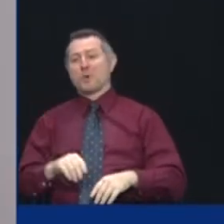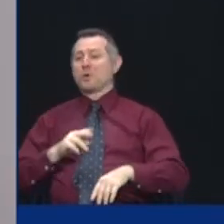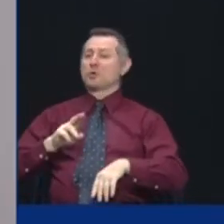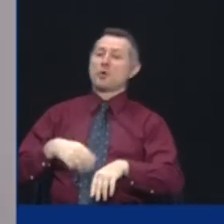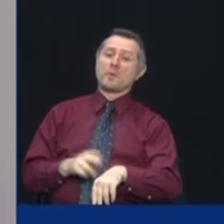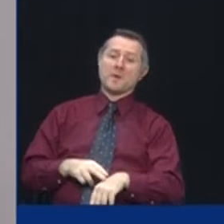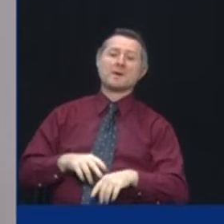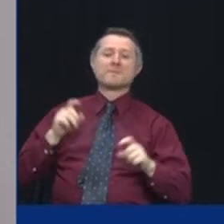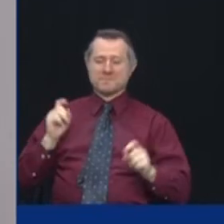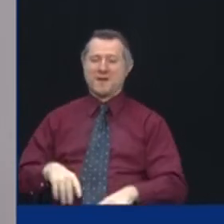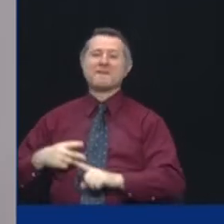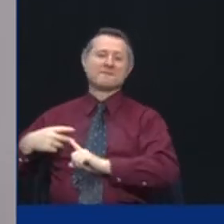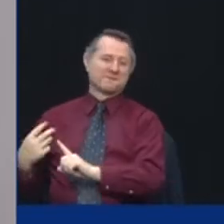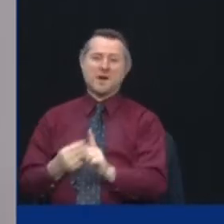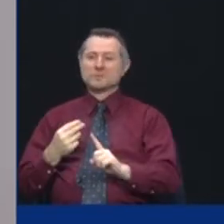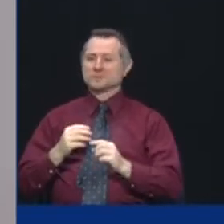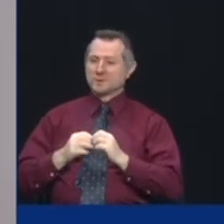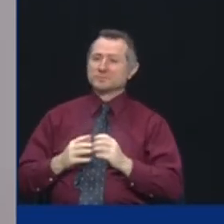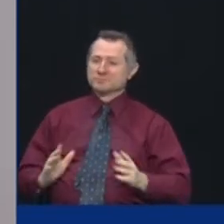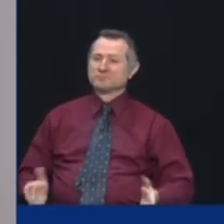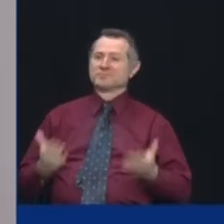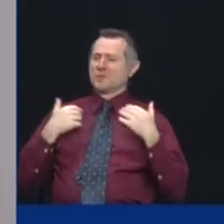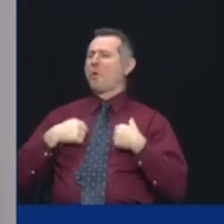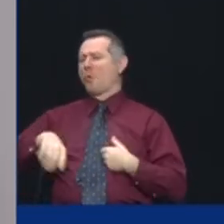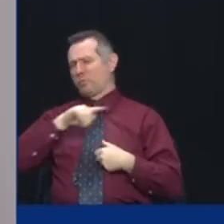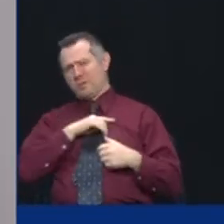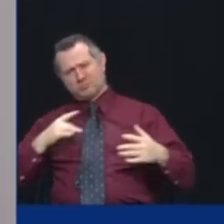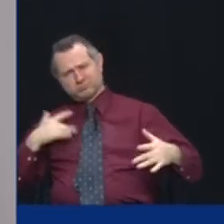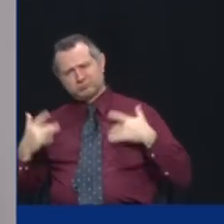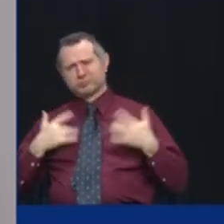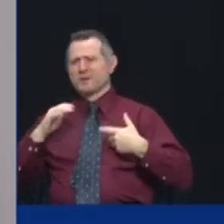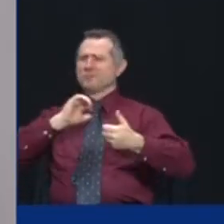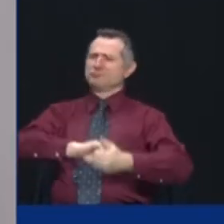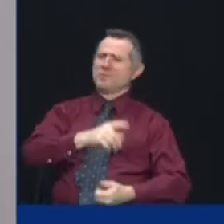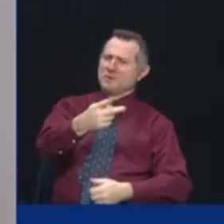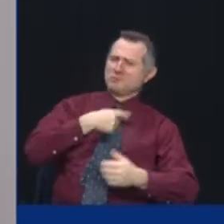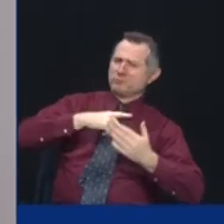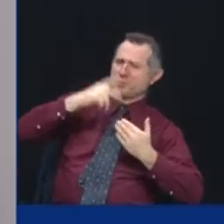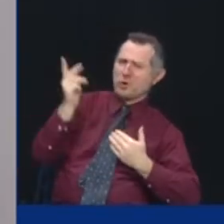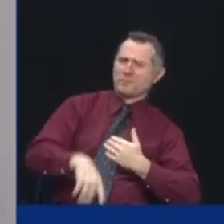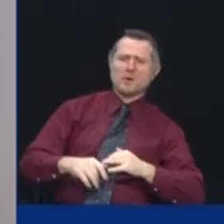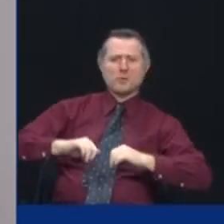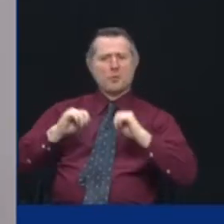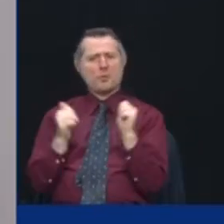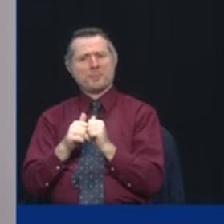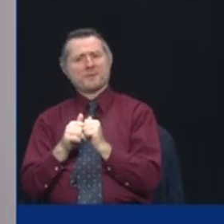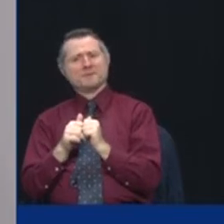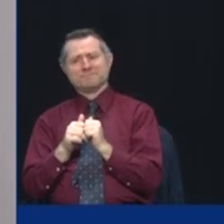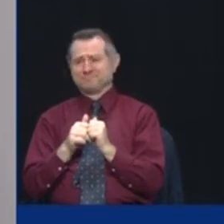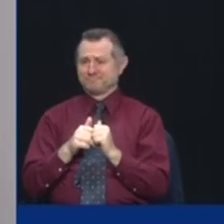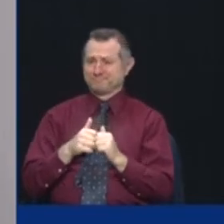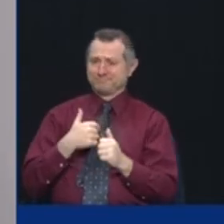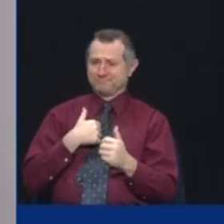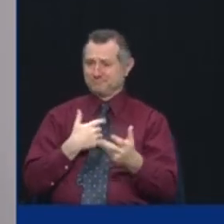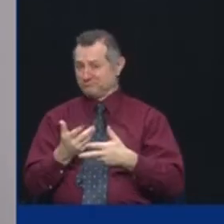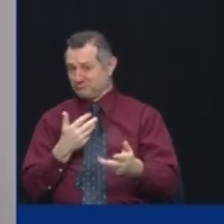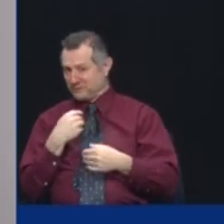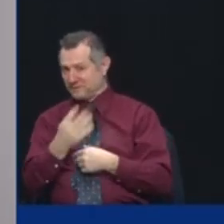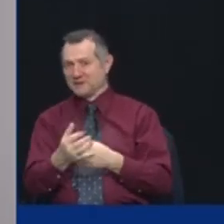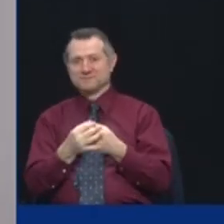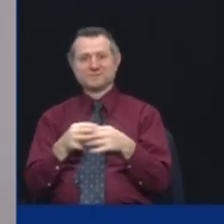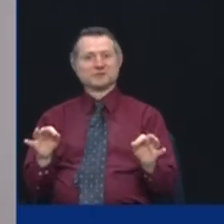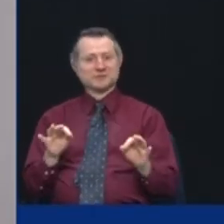are excited to take that program, combine it with providing free tickets to